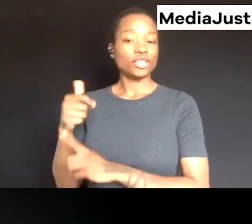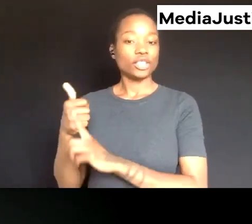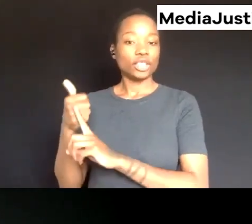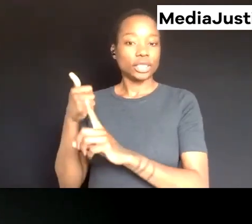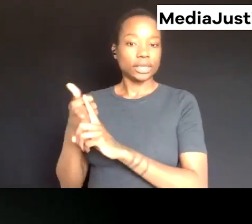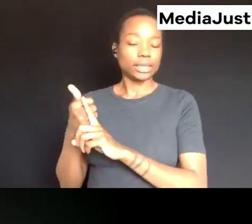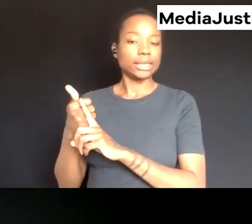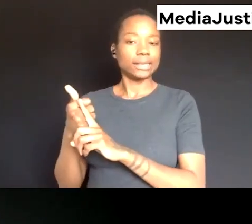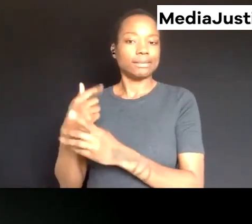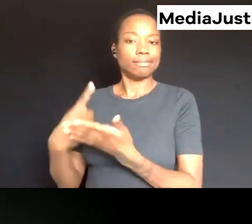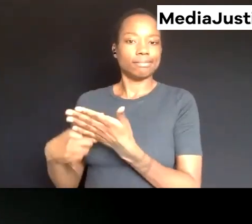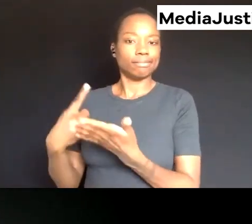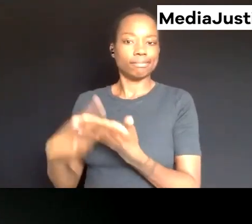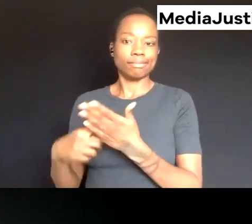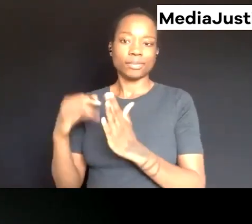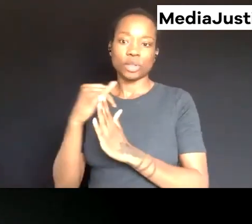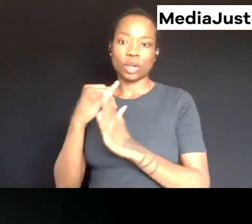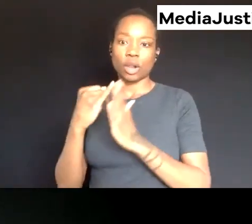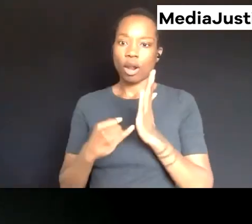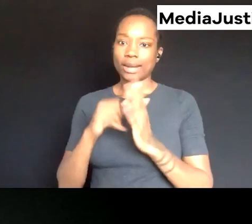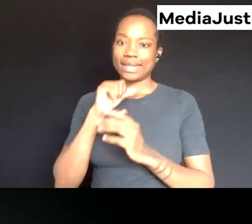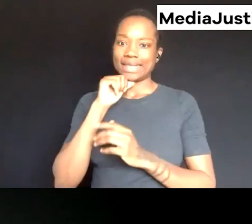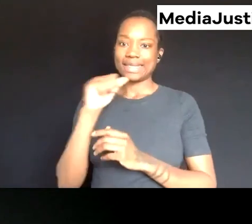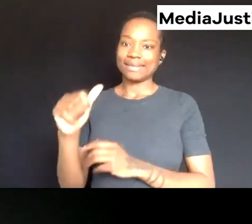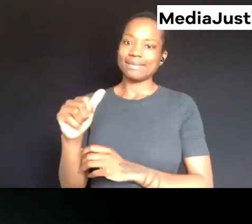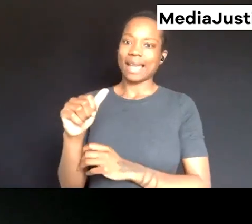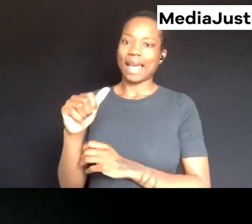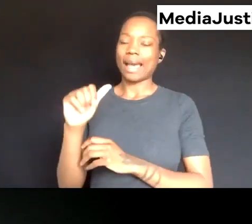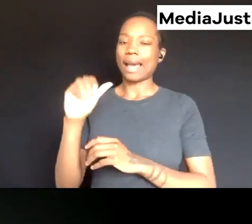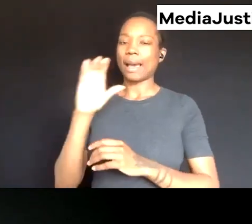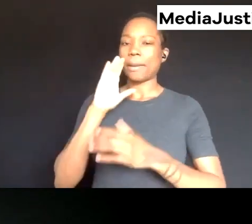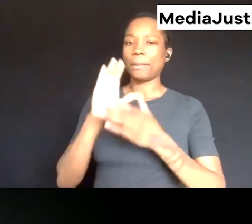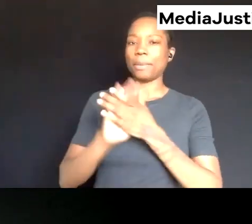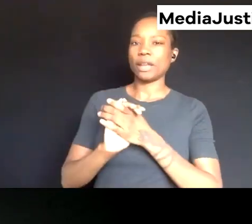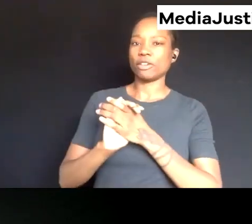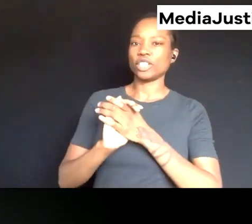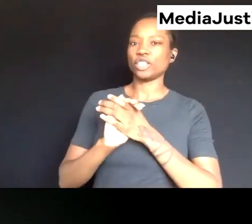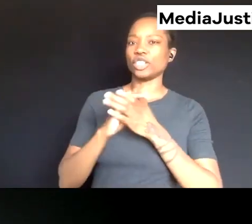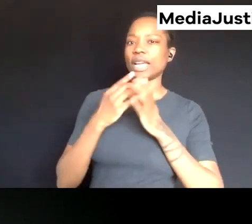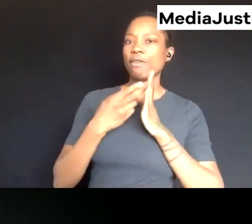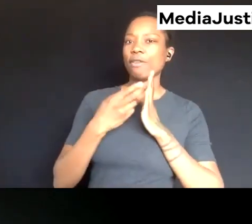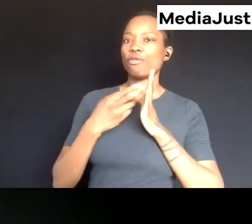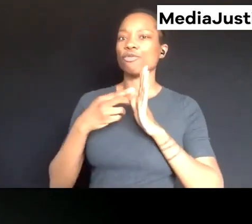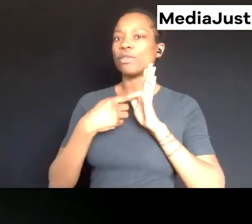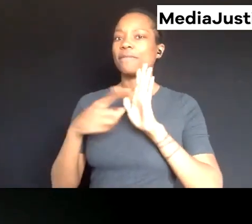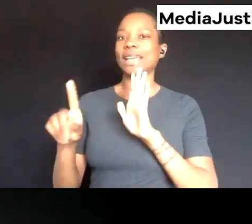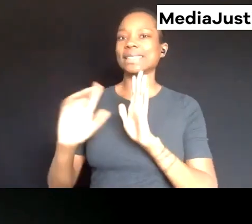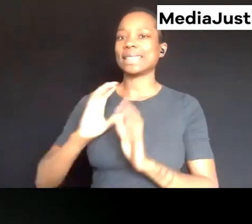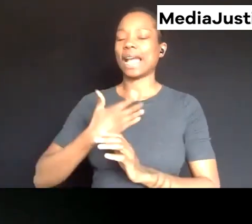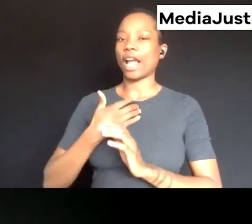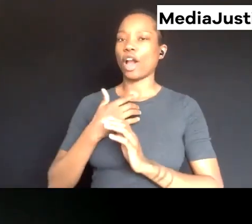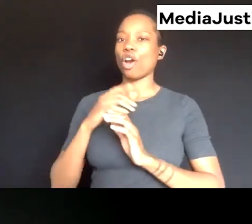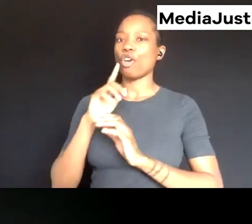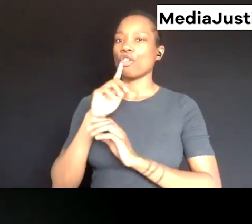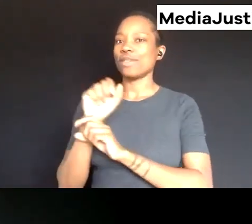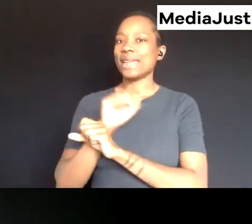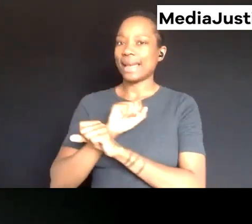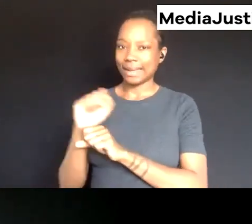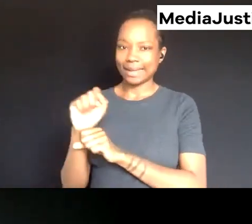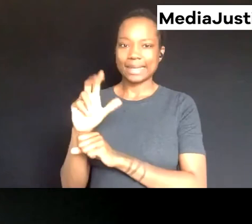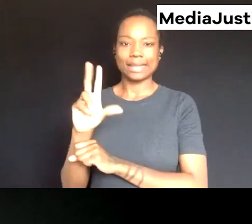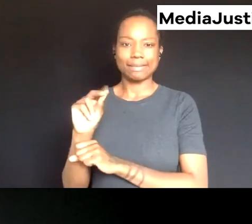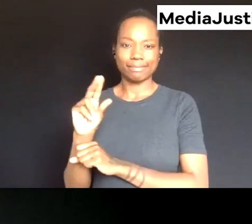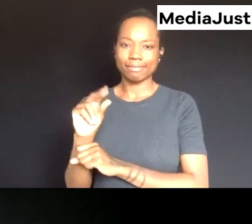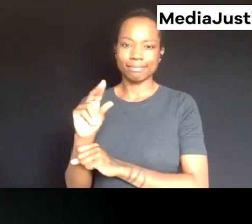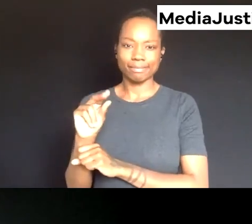not a mirror to reflect our reality, but a hammer with which we shape it. So this idea that media and technology exist in